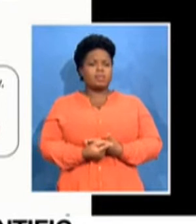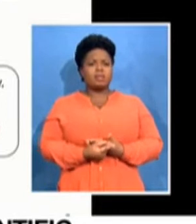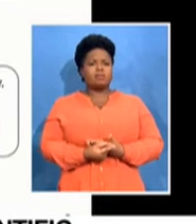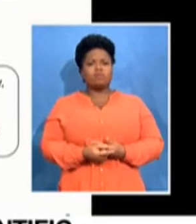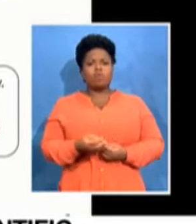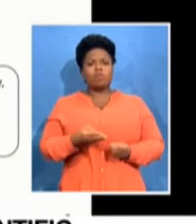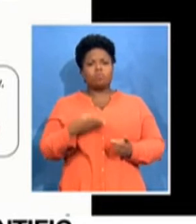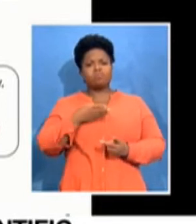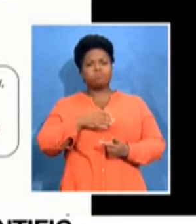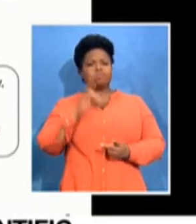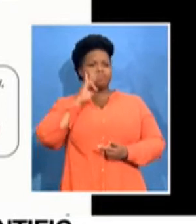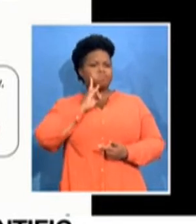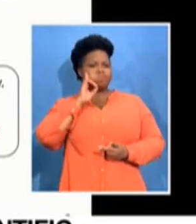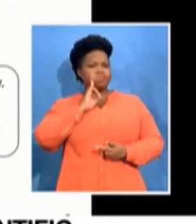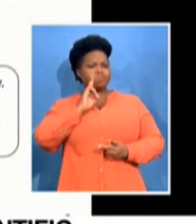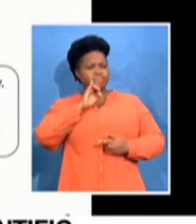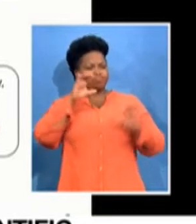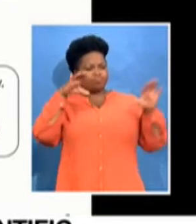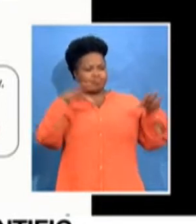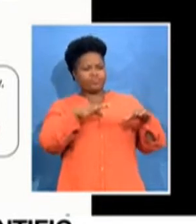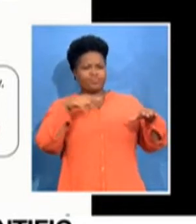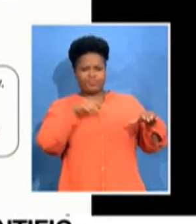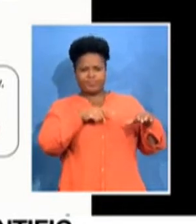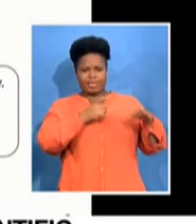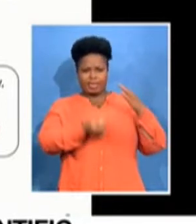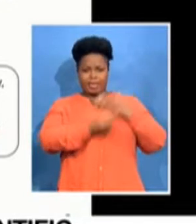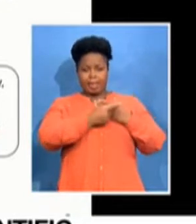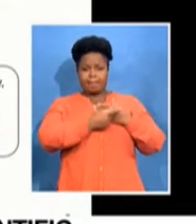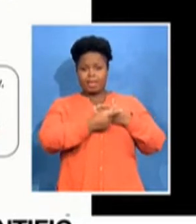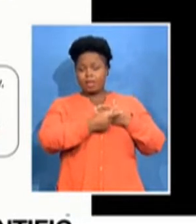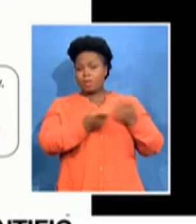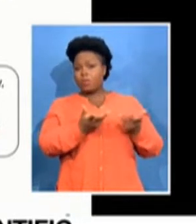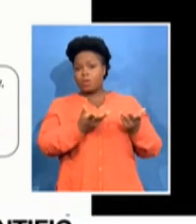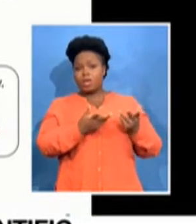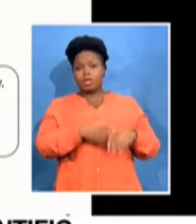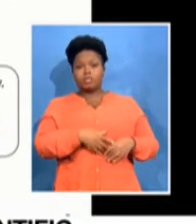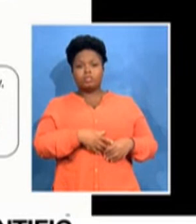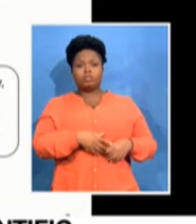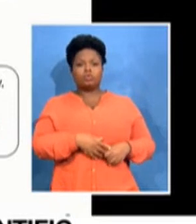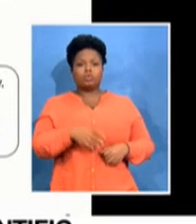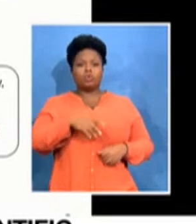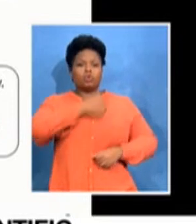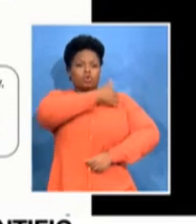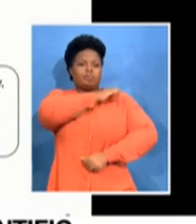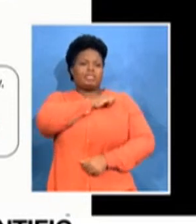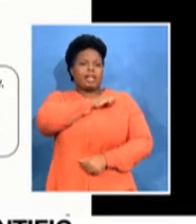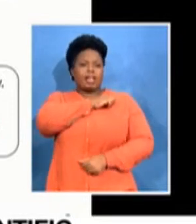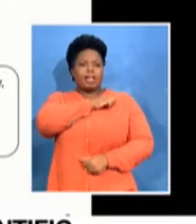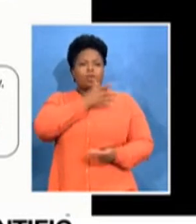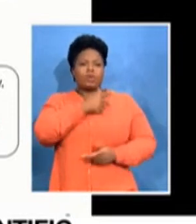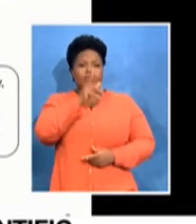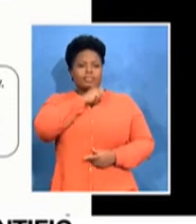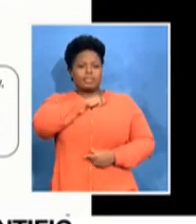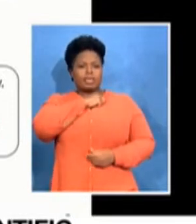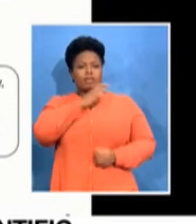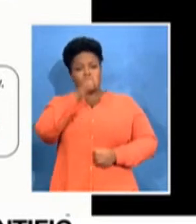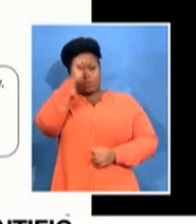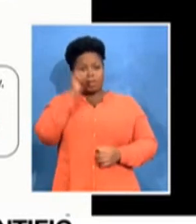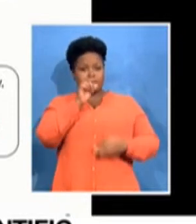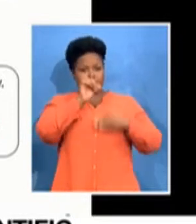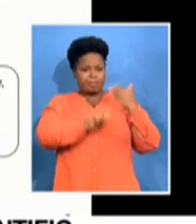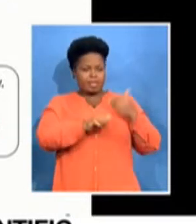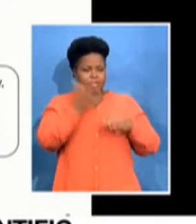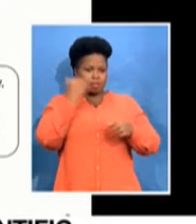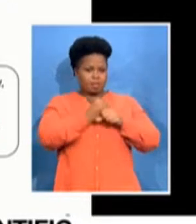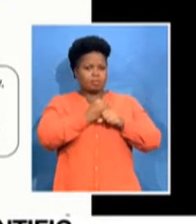outbreak with, in one of the hospitals in KZN around April of last year, where then the samples from